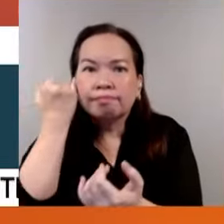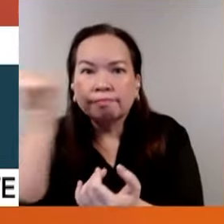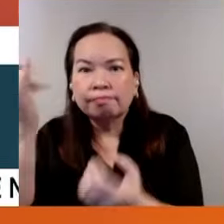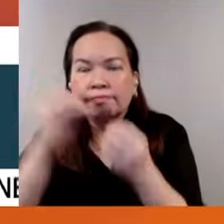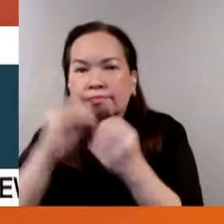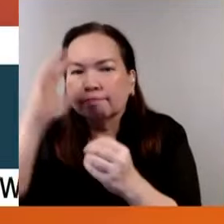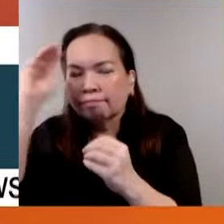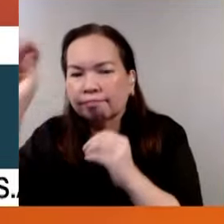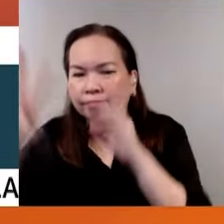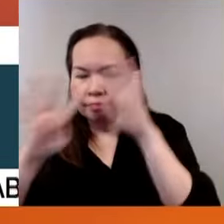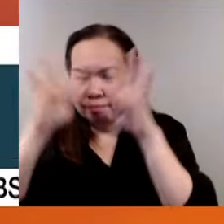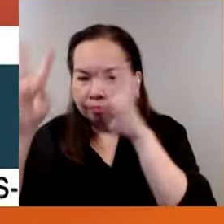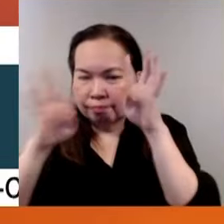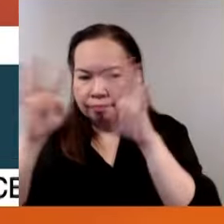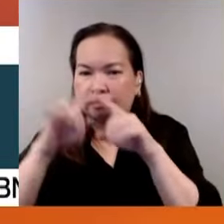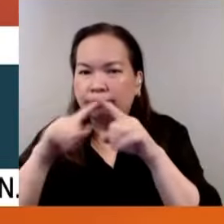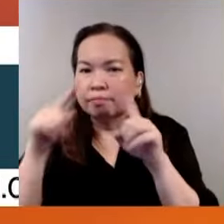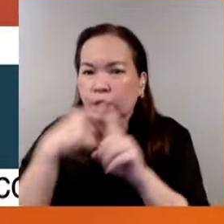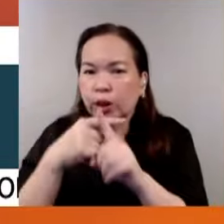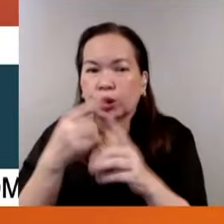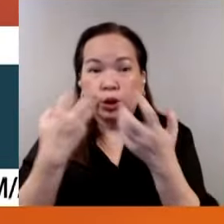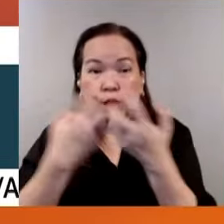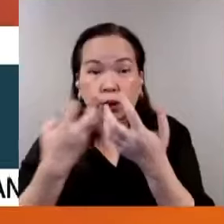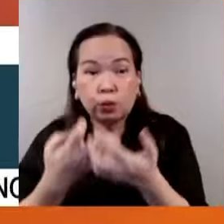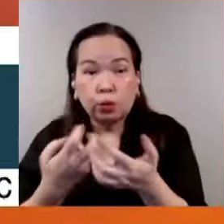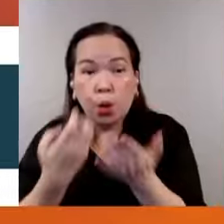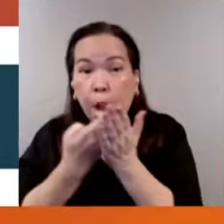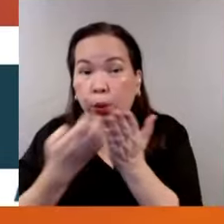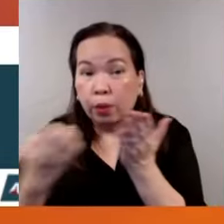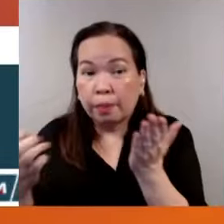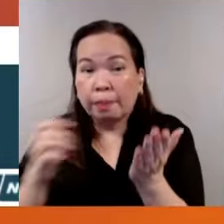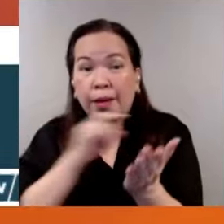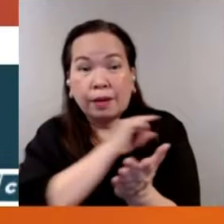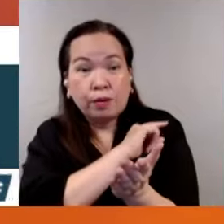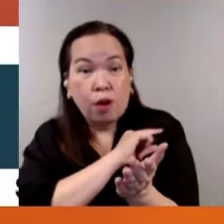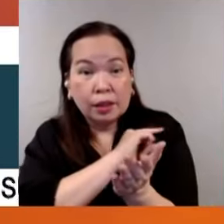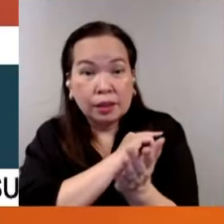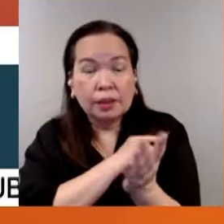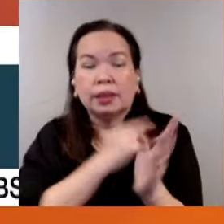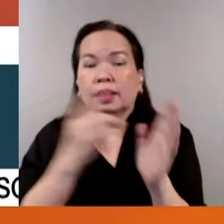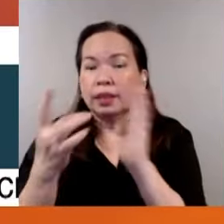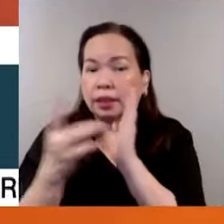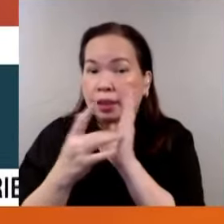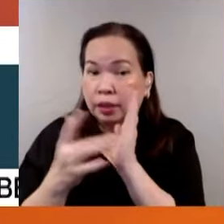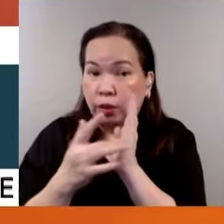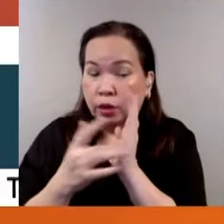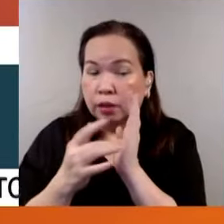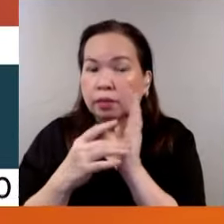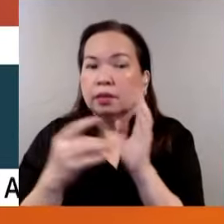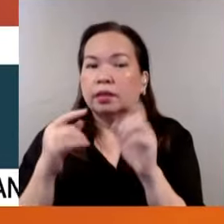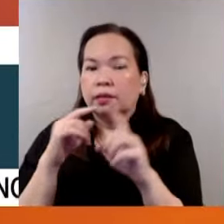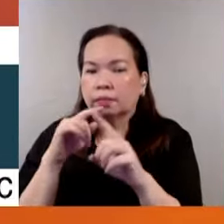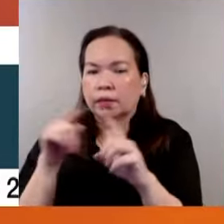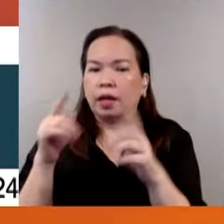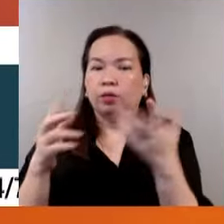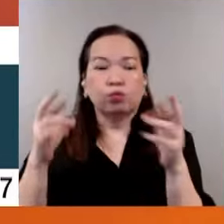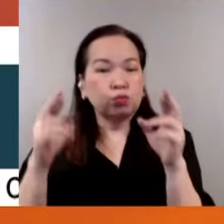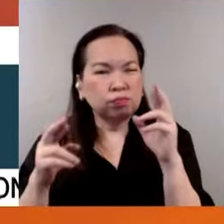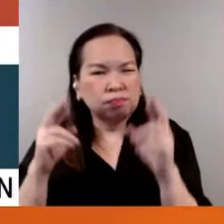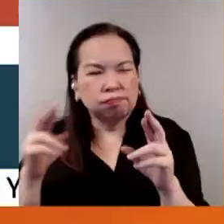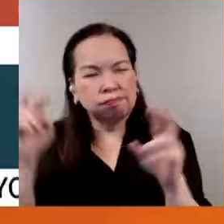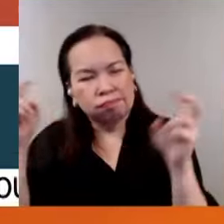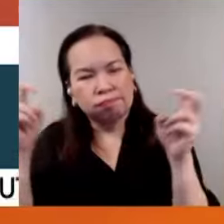mga bagong equipment at mga teknolohiya kagaya ng artificial intelligence, robotics,